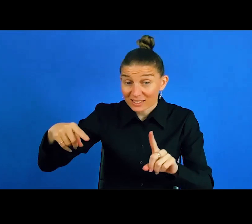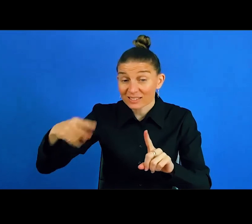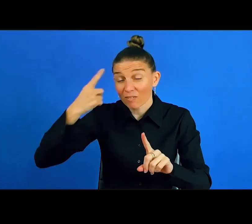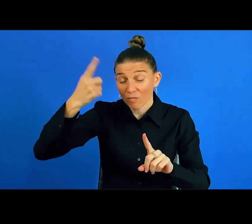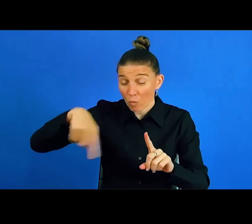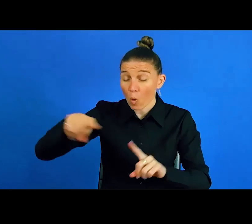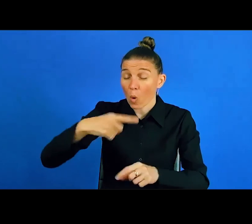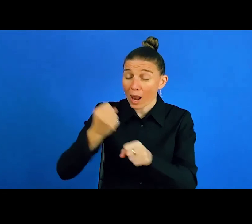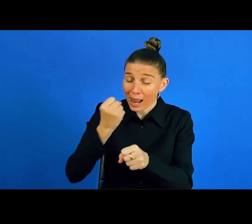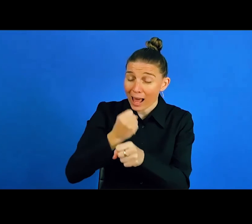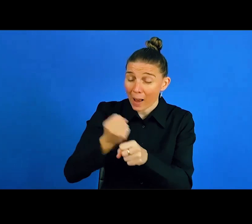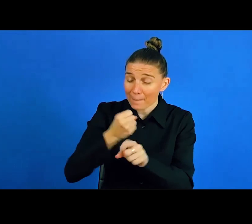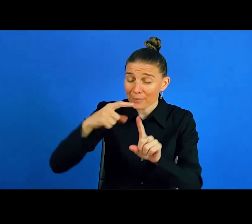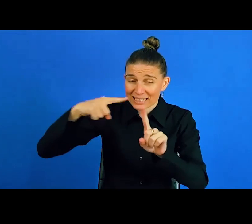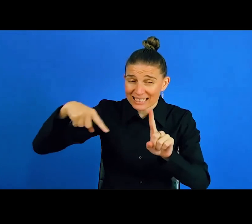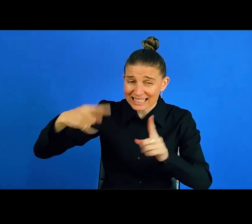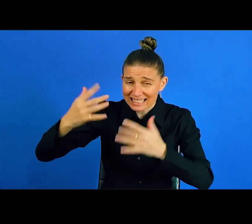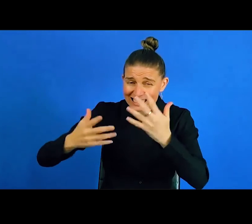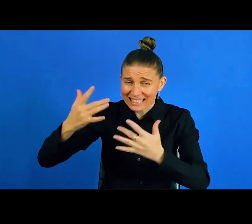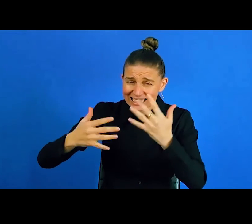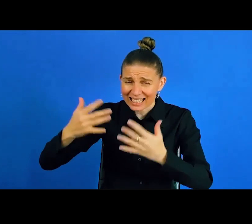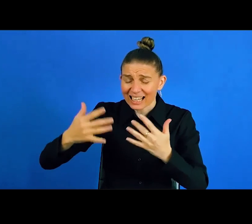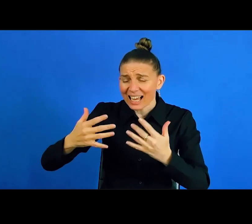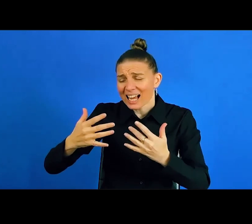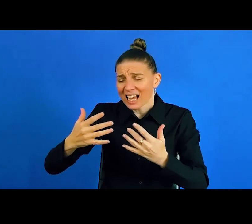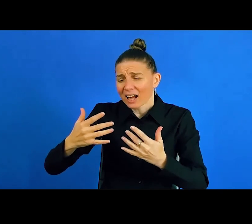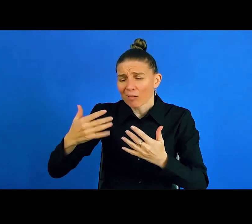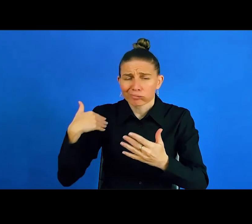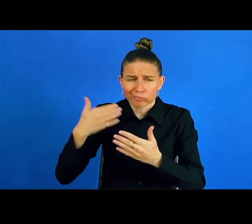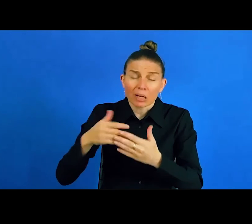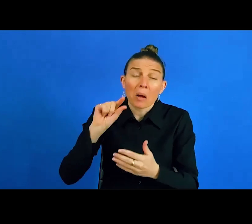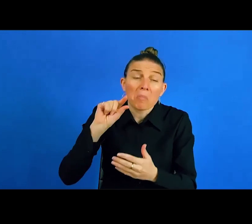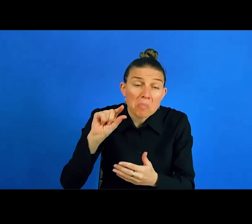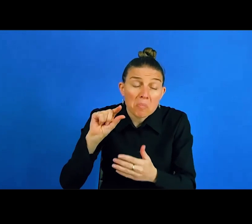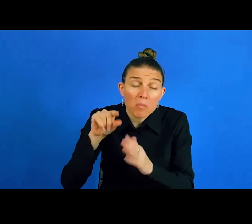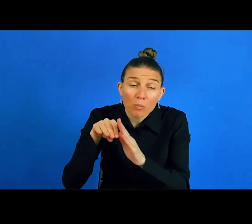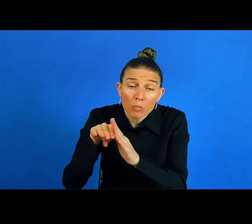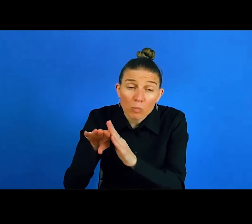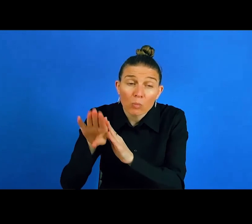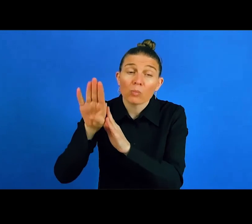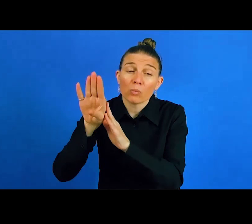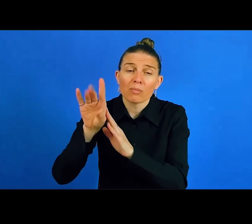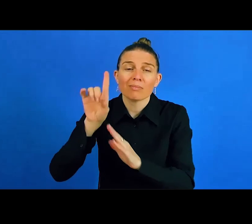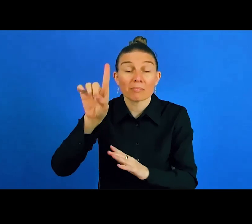However, there are a number of issues. There are a number of countries that are